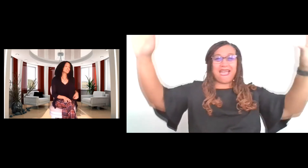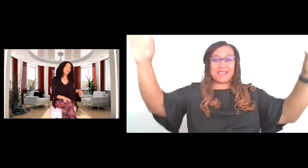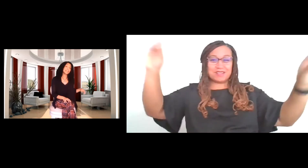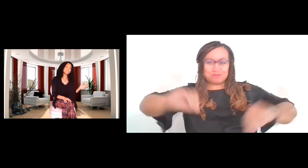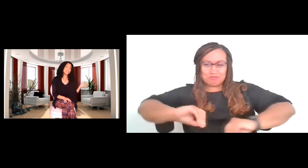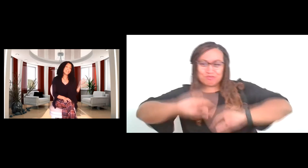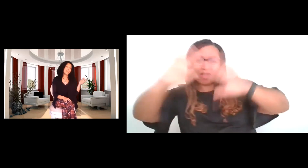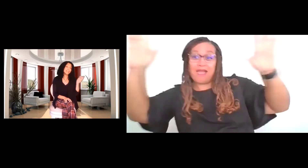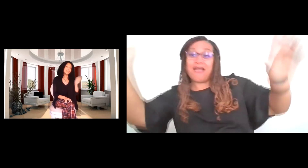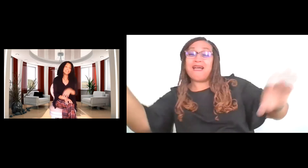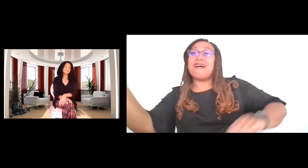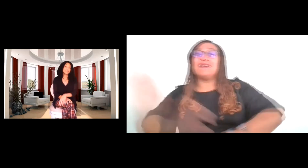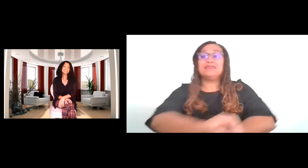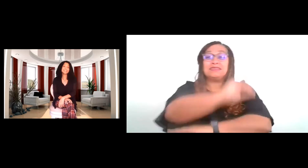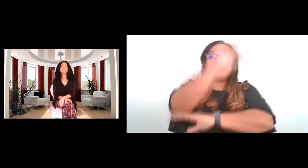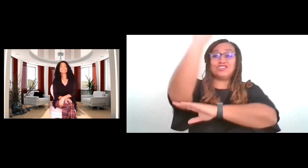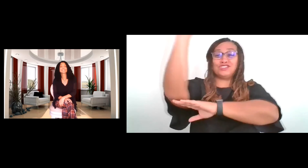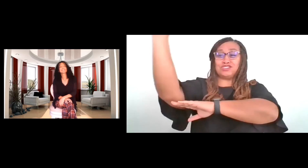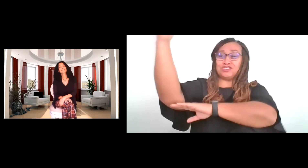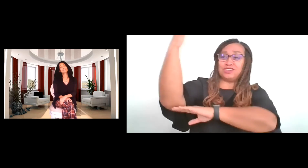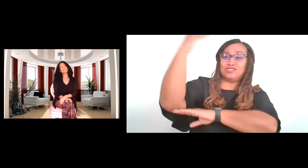bright, sunshiny day.